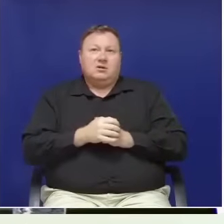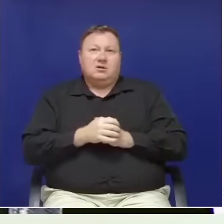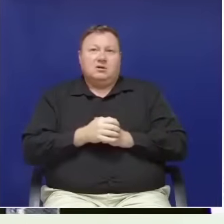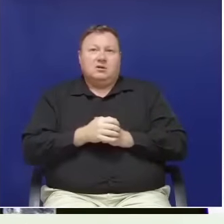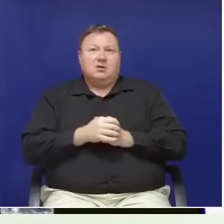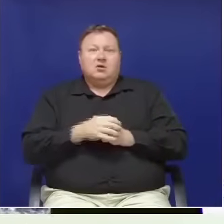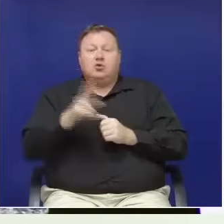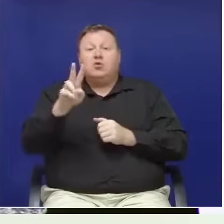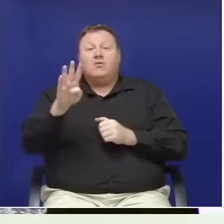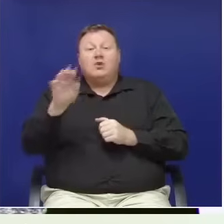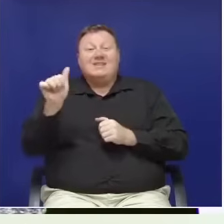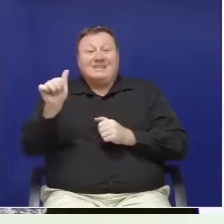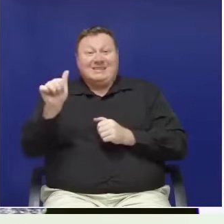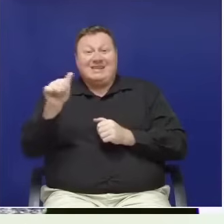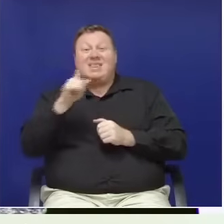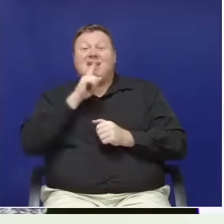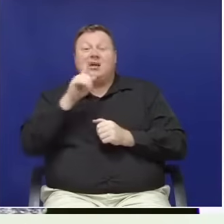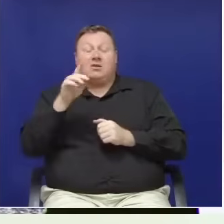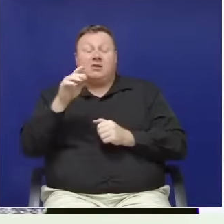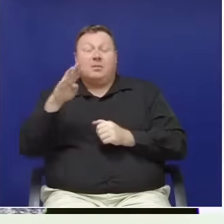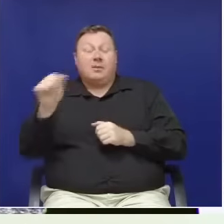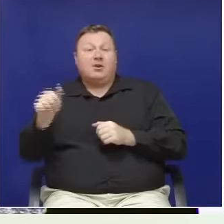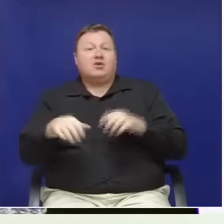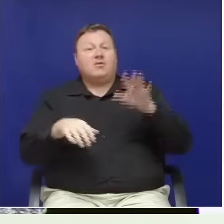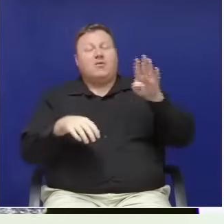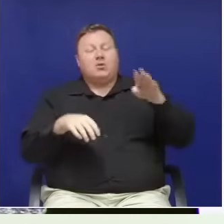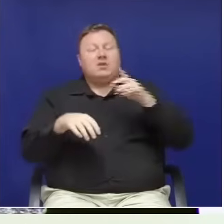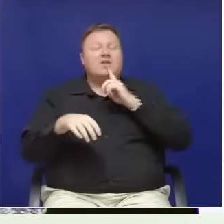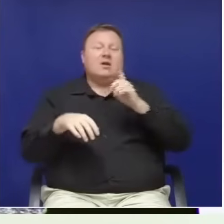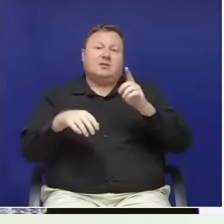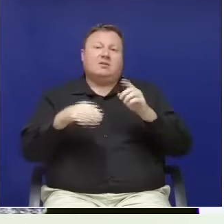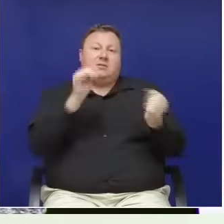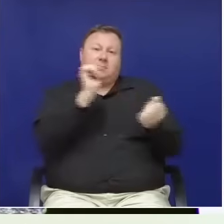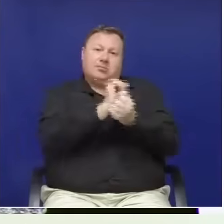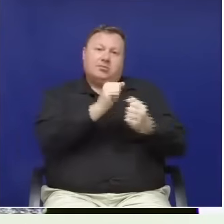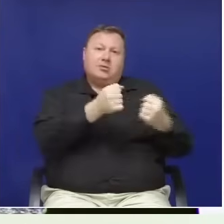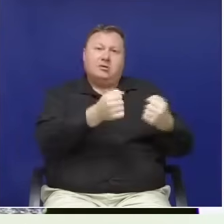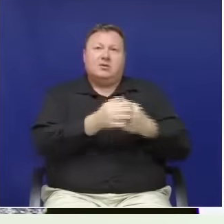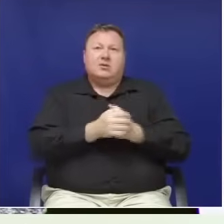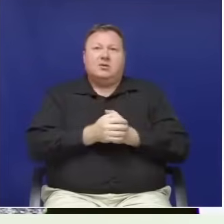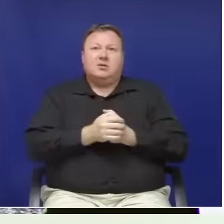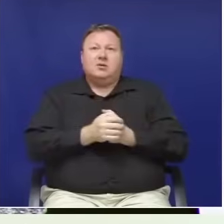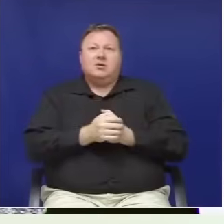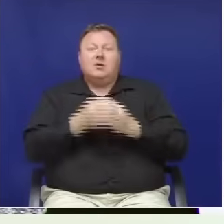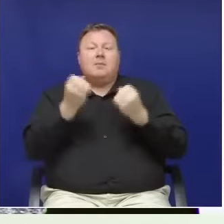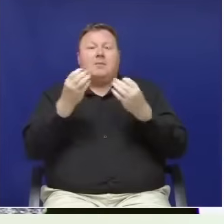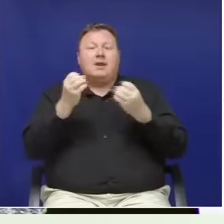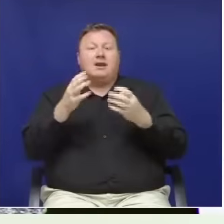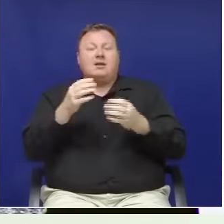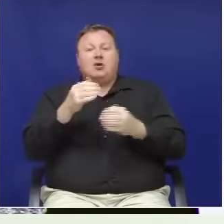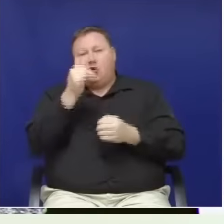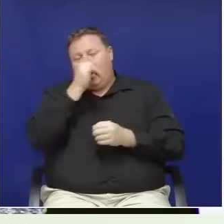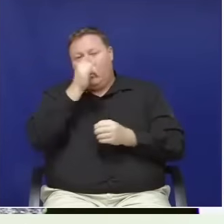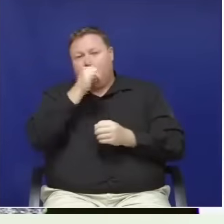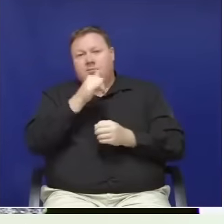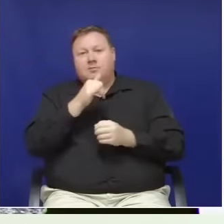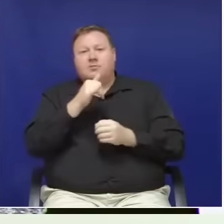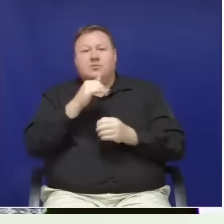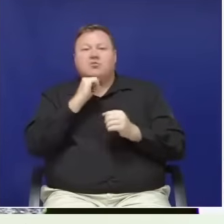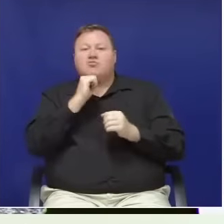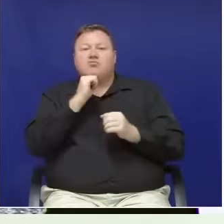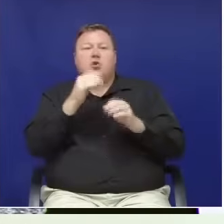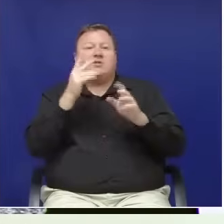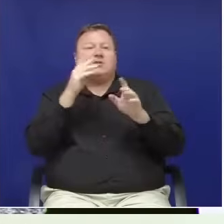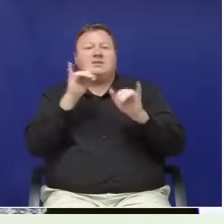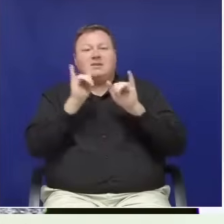probation. And sentencing of non-violent crimes are non-custodial for the most part. Would you consider